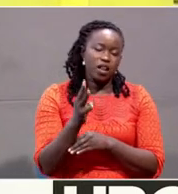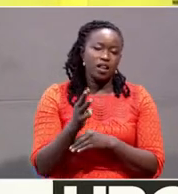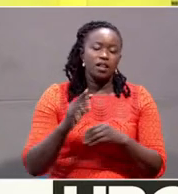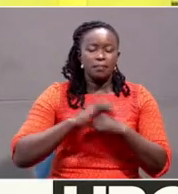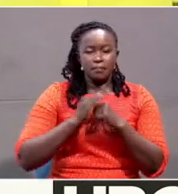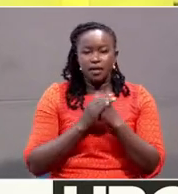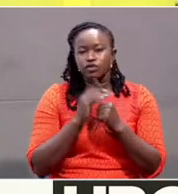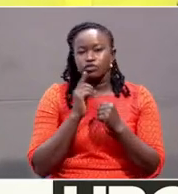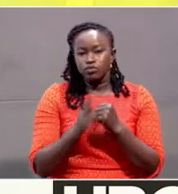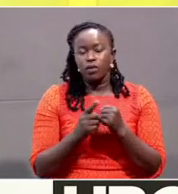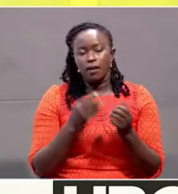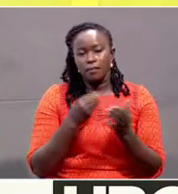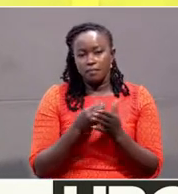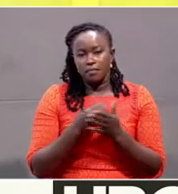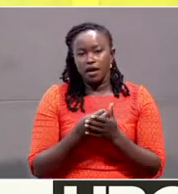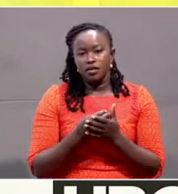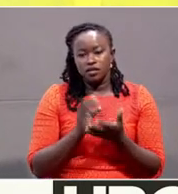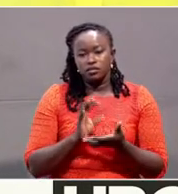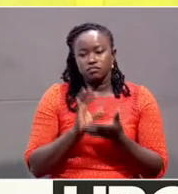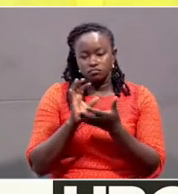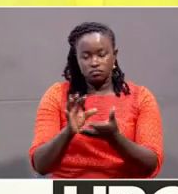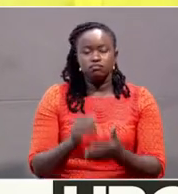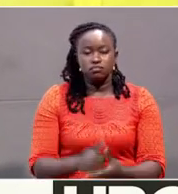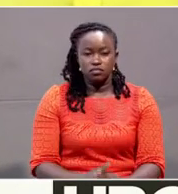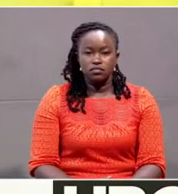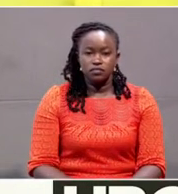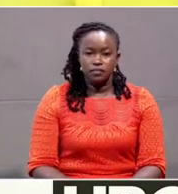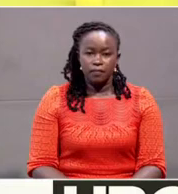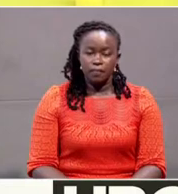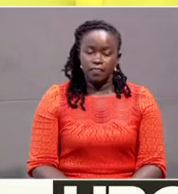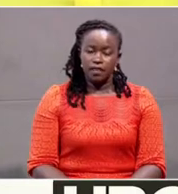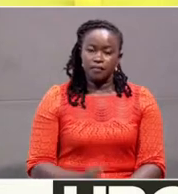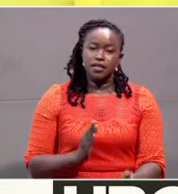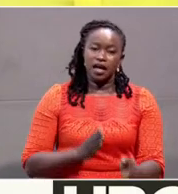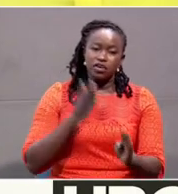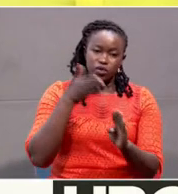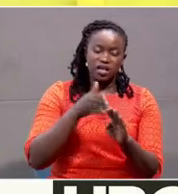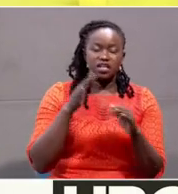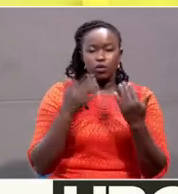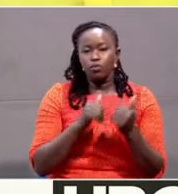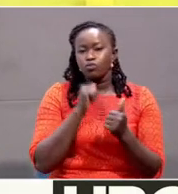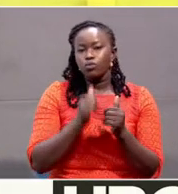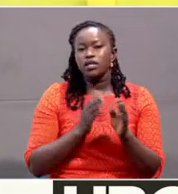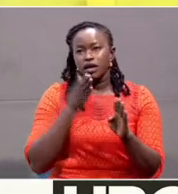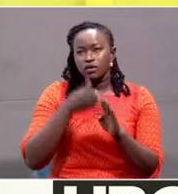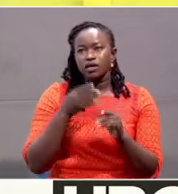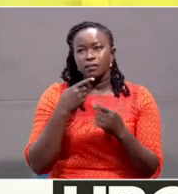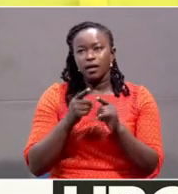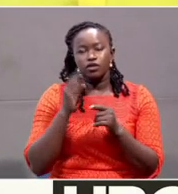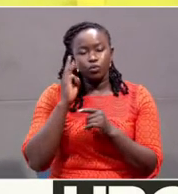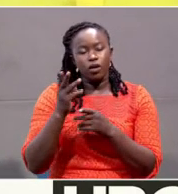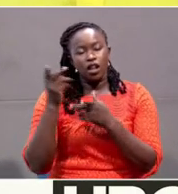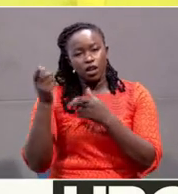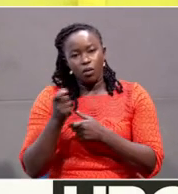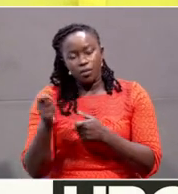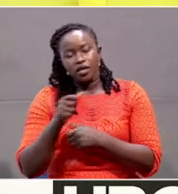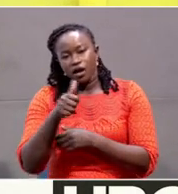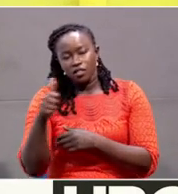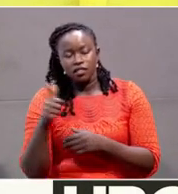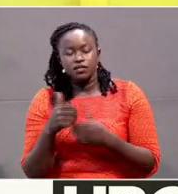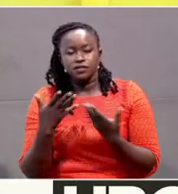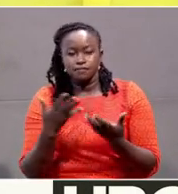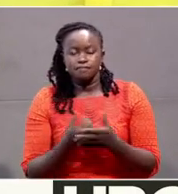make sure, no matter what we pledge, whether directly or indirectly by lobbying others to help the